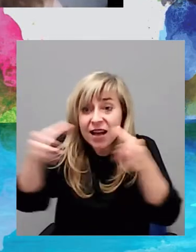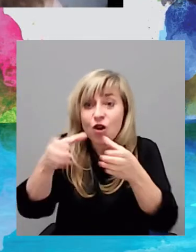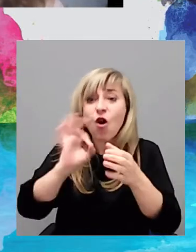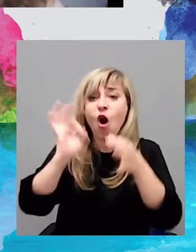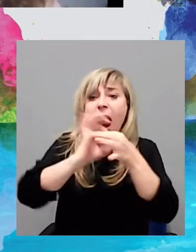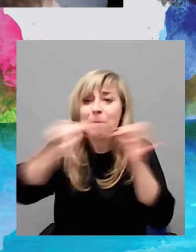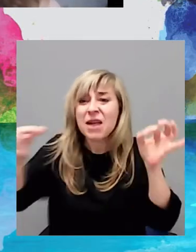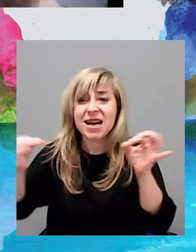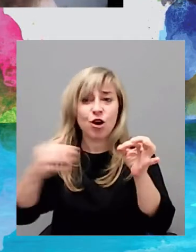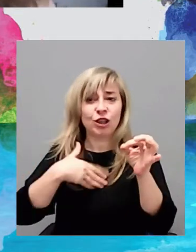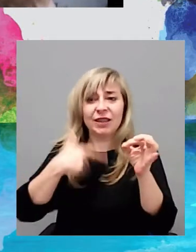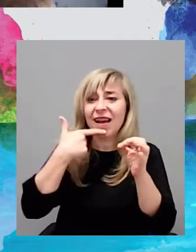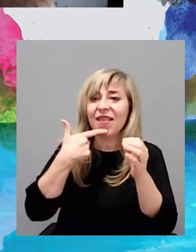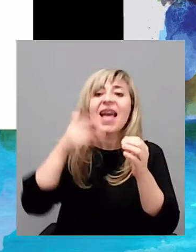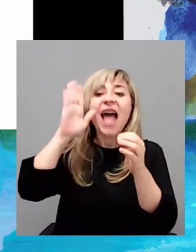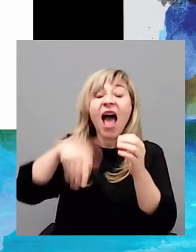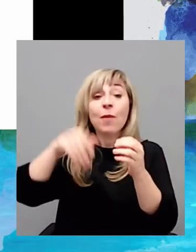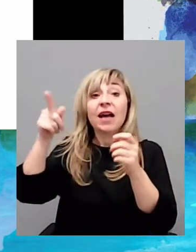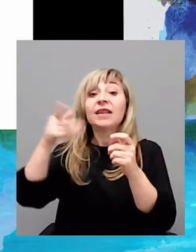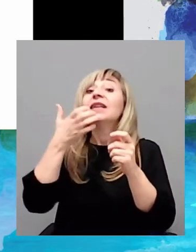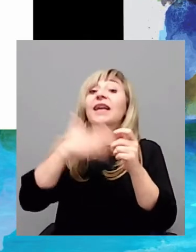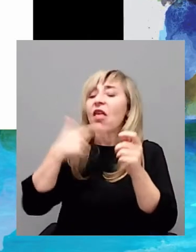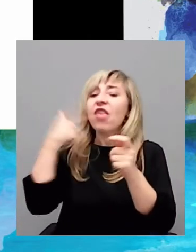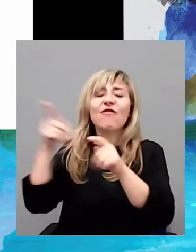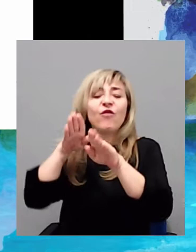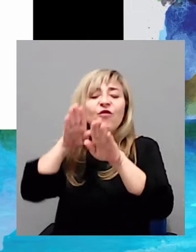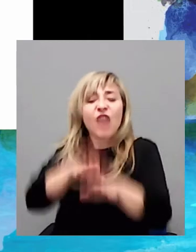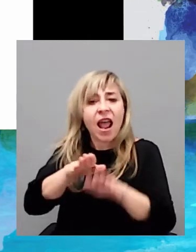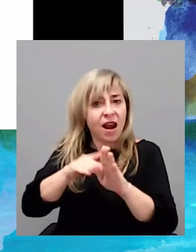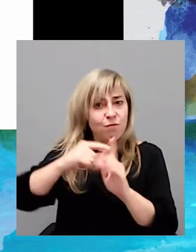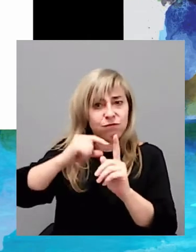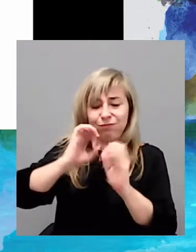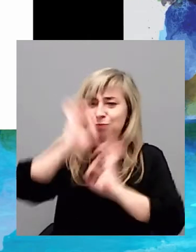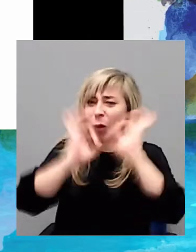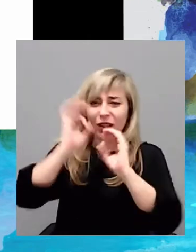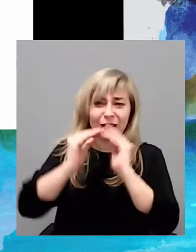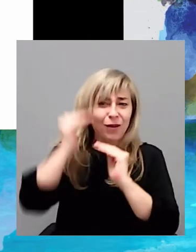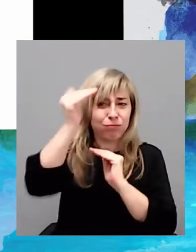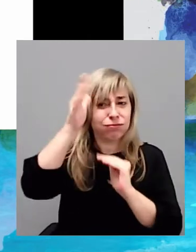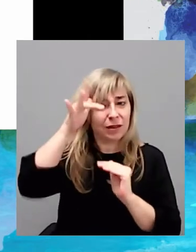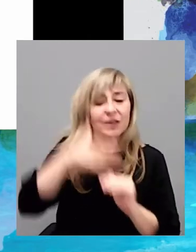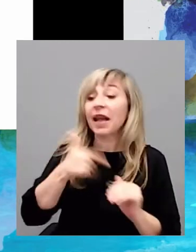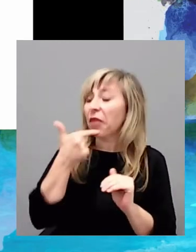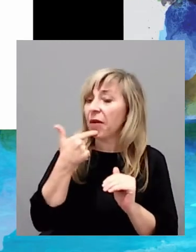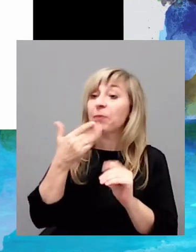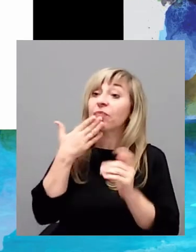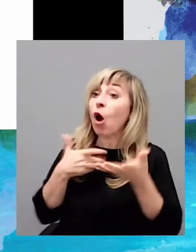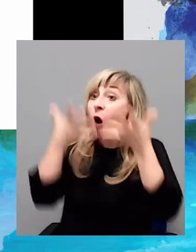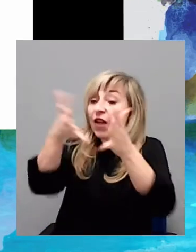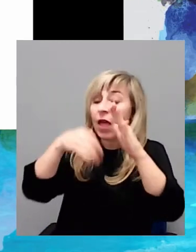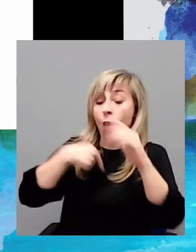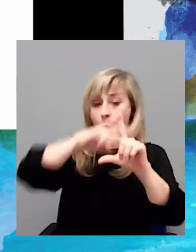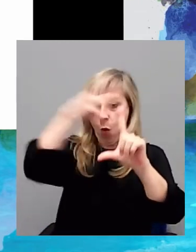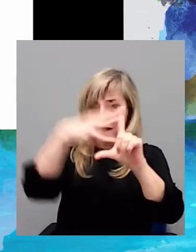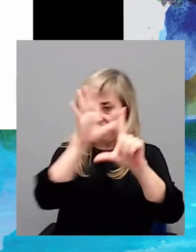friends. So there's a high degree of fidelity if you offer an accessible service in